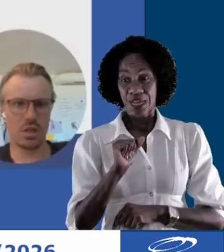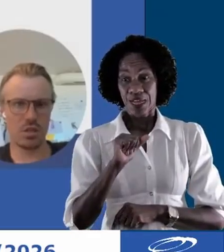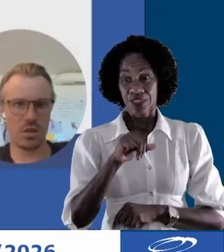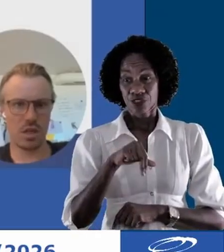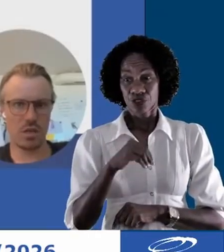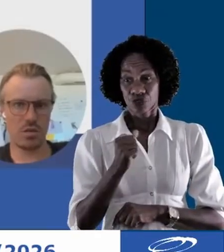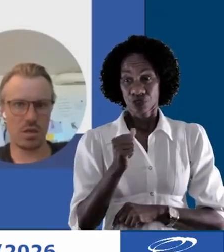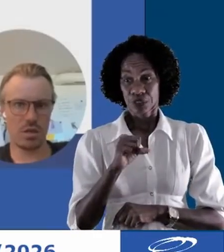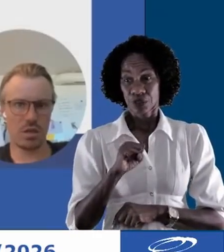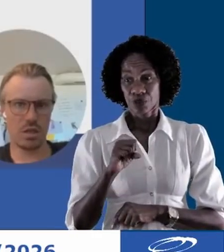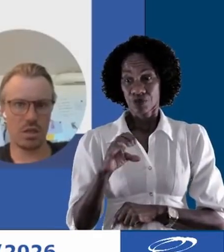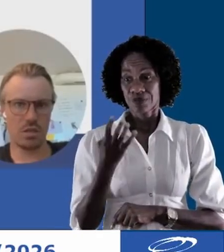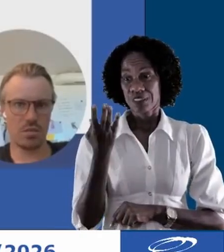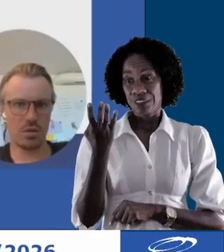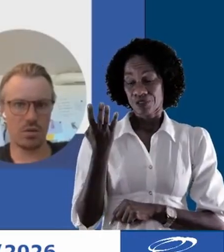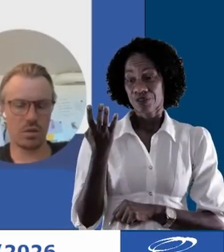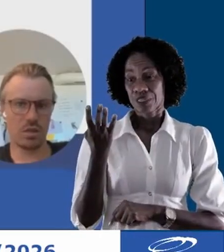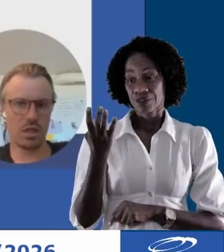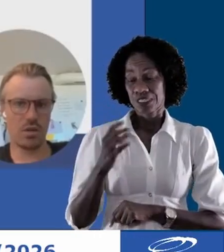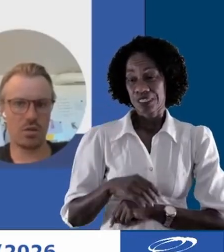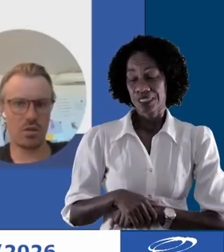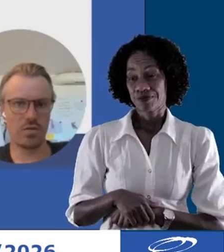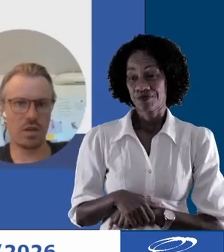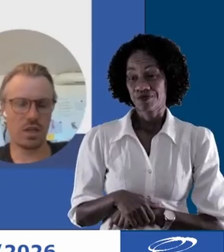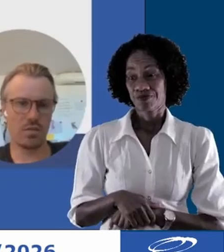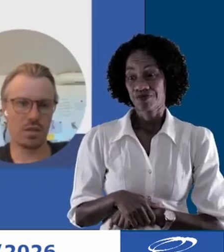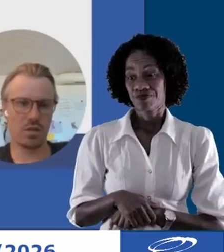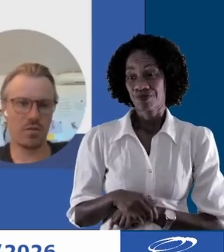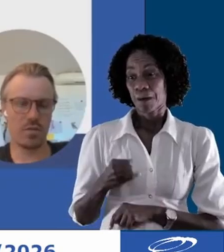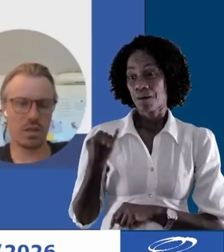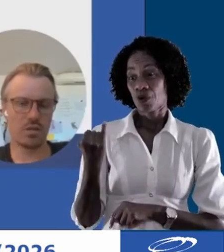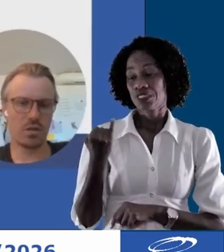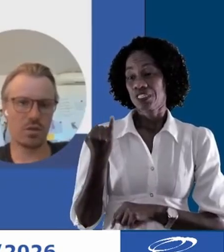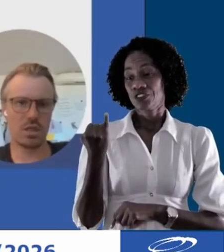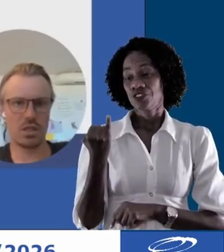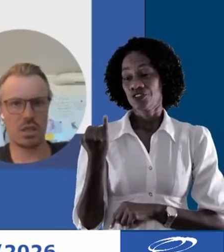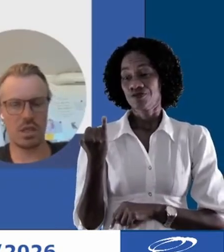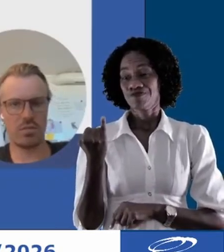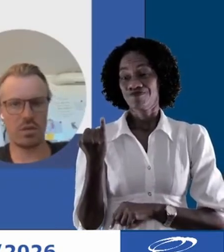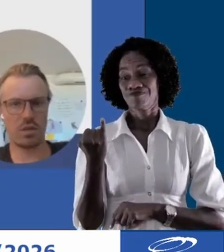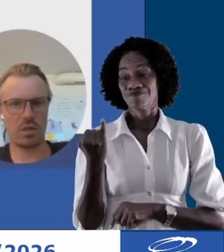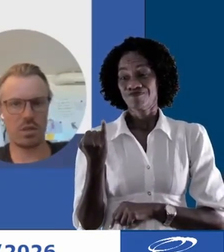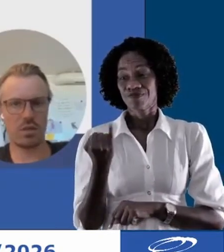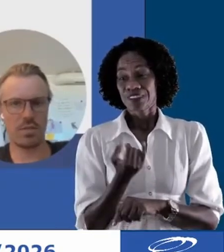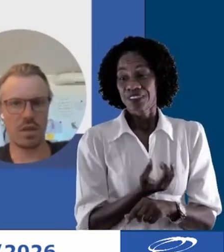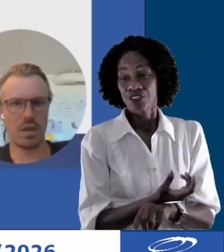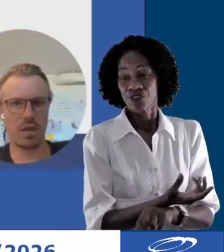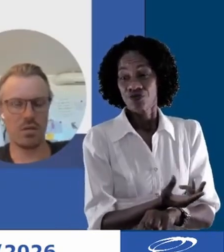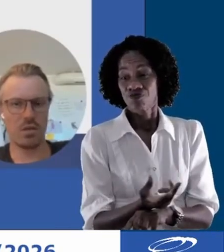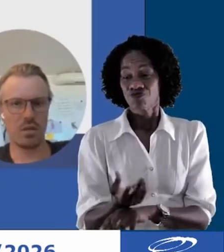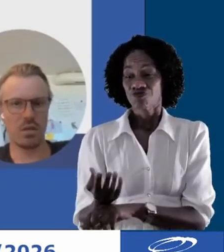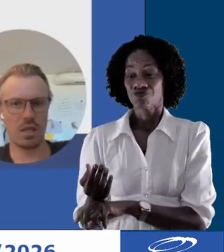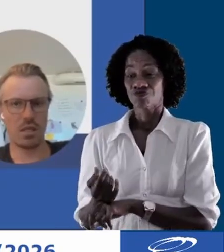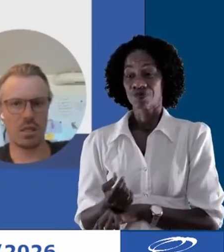And to continue on that note, it is important to understand all the different elements of bacterial location and presentation.